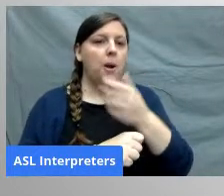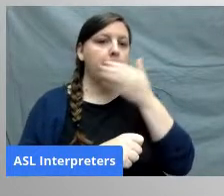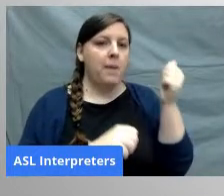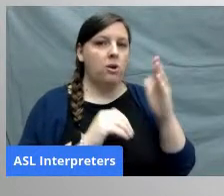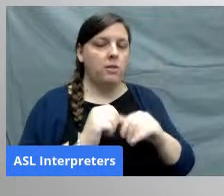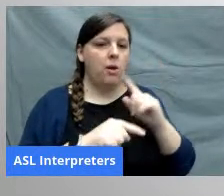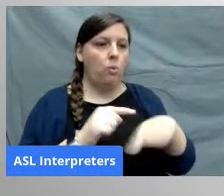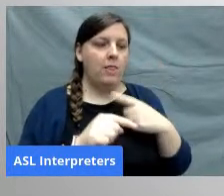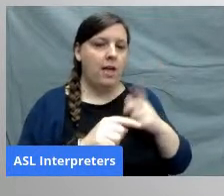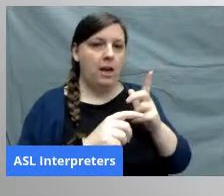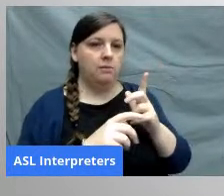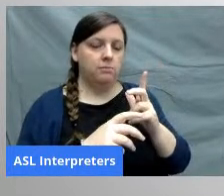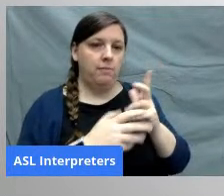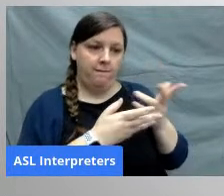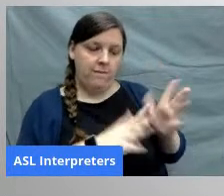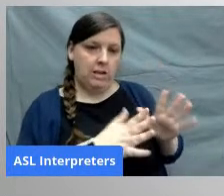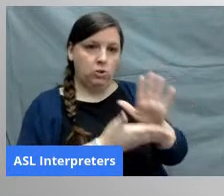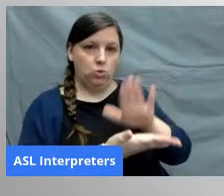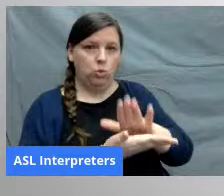shared, because, that's